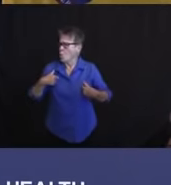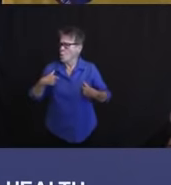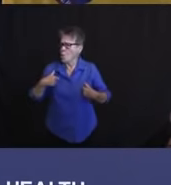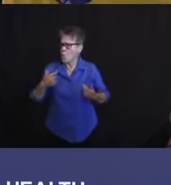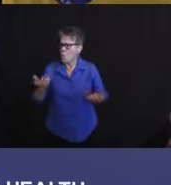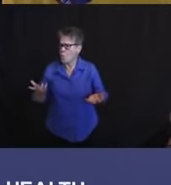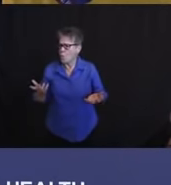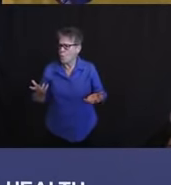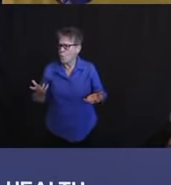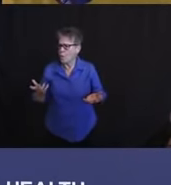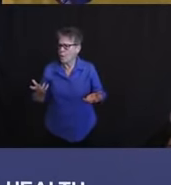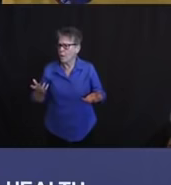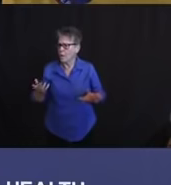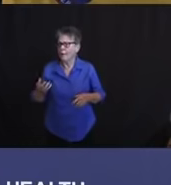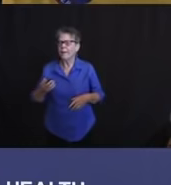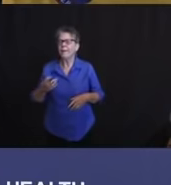knows.